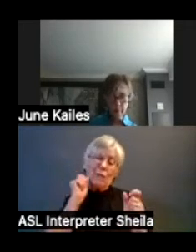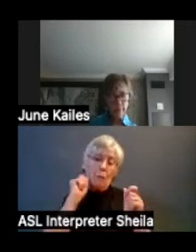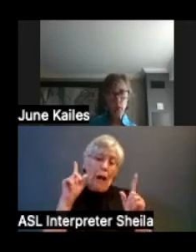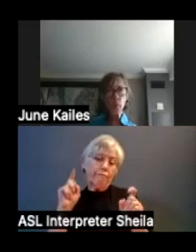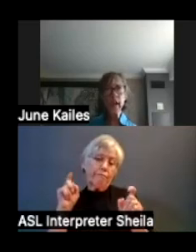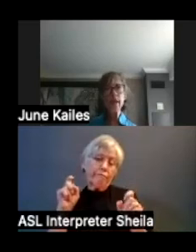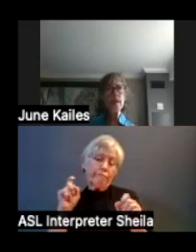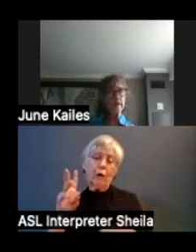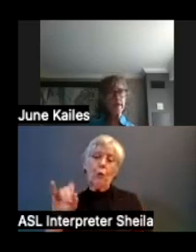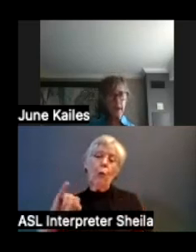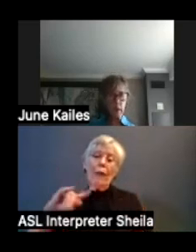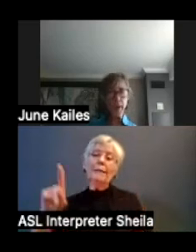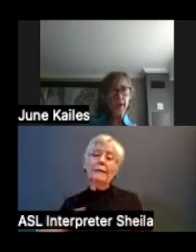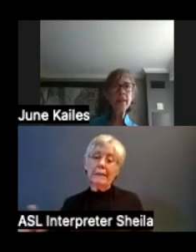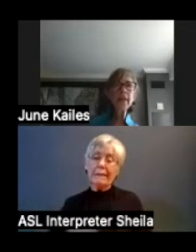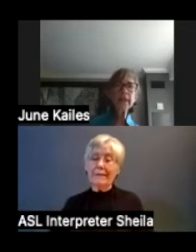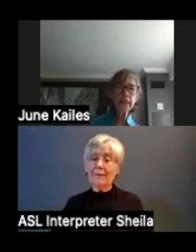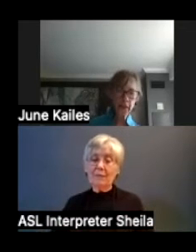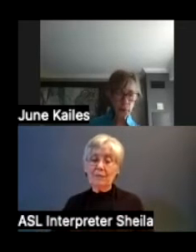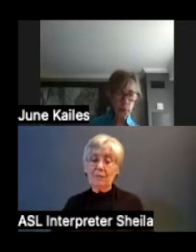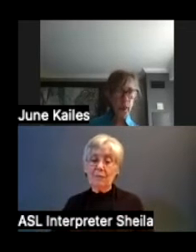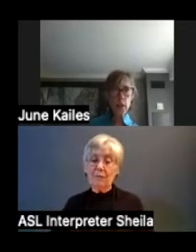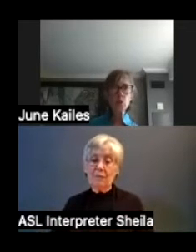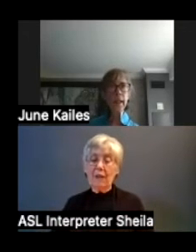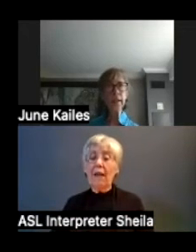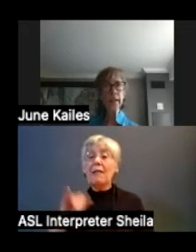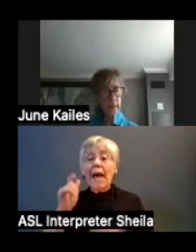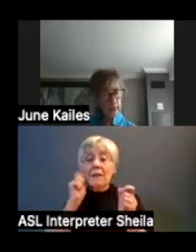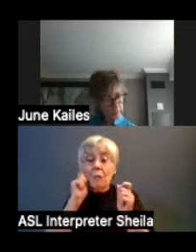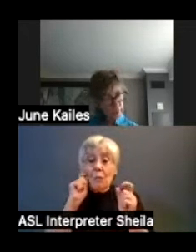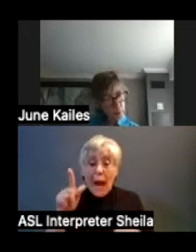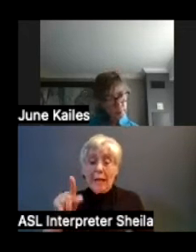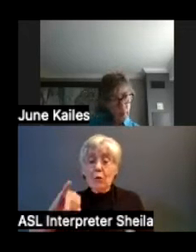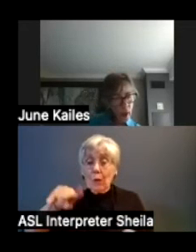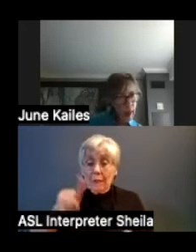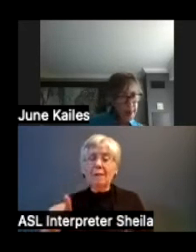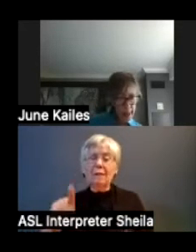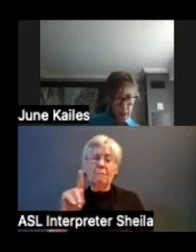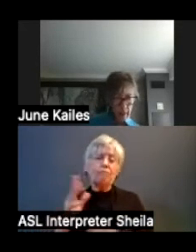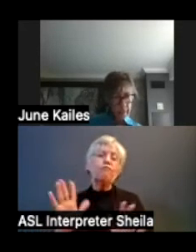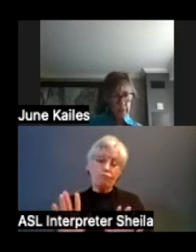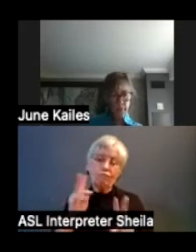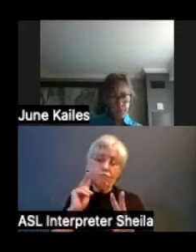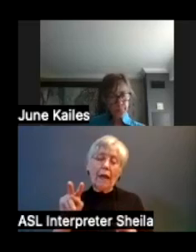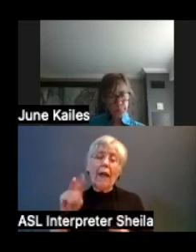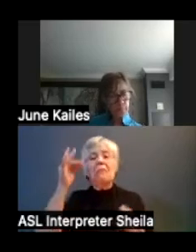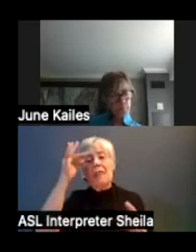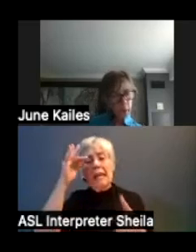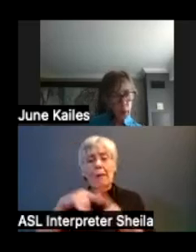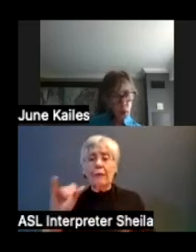slide 5. Don't get nervous here, but it's a surprise quiz. So think about this.